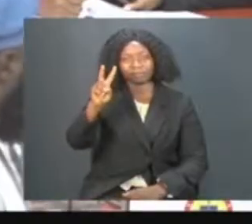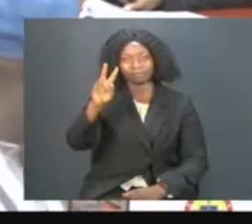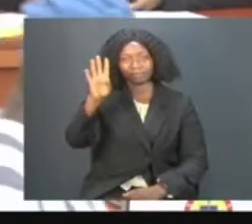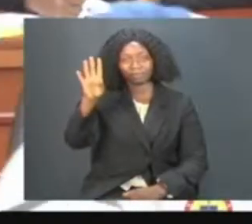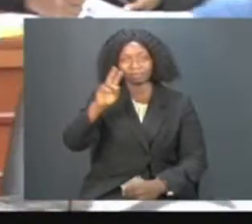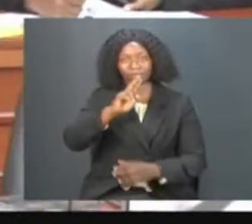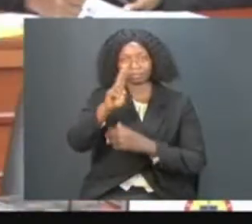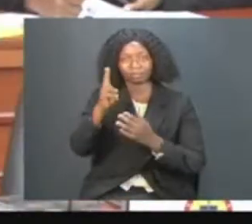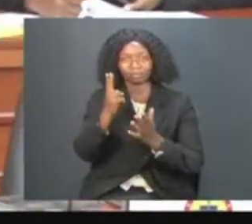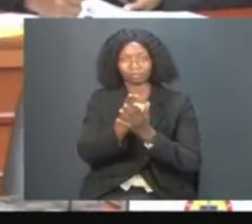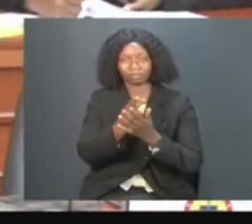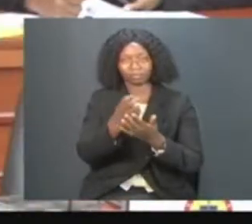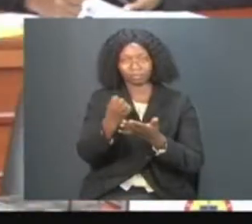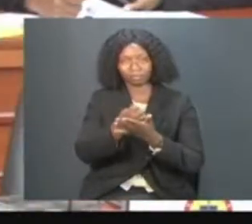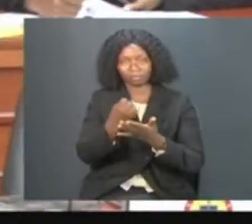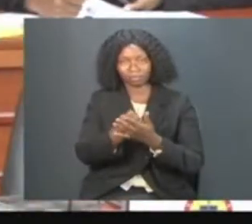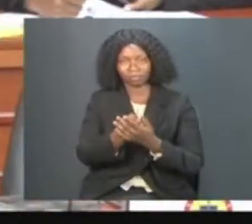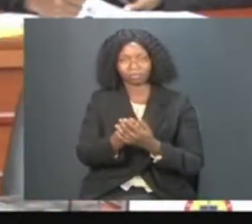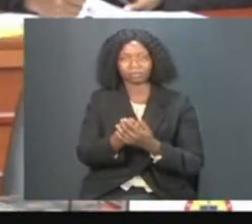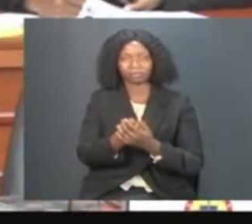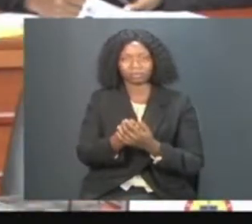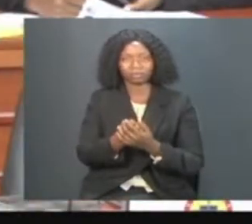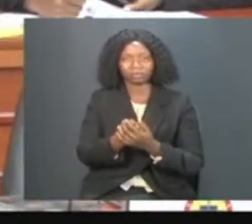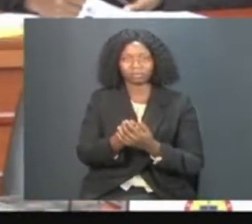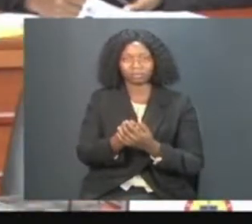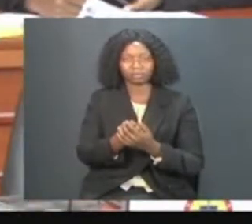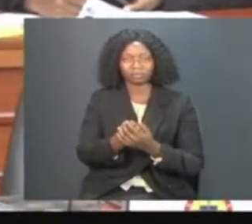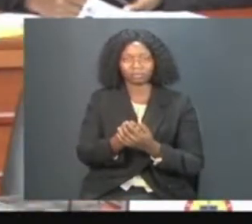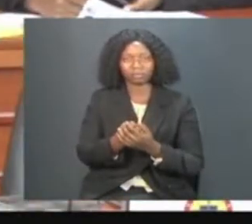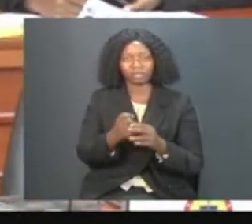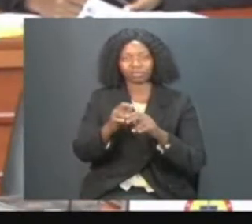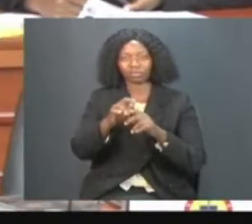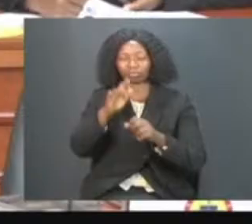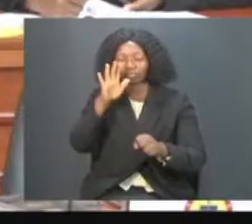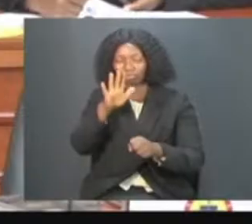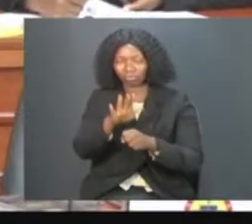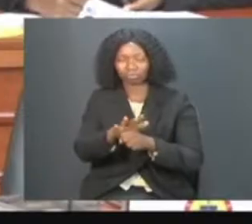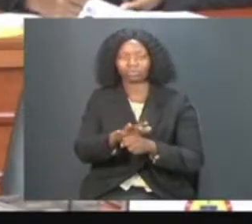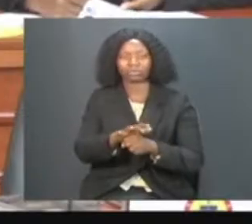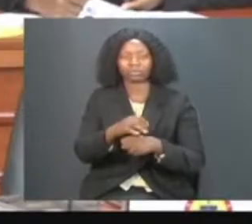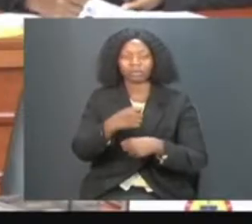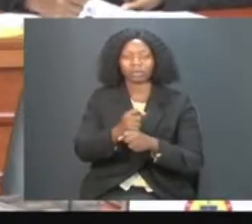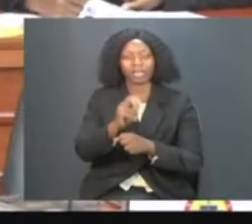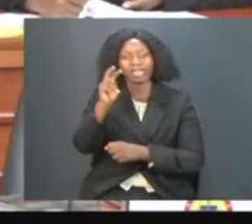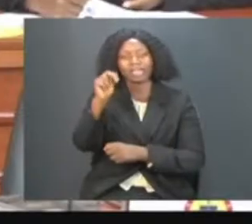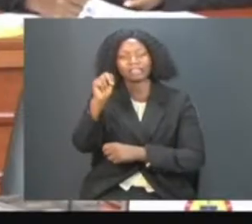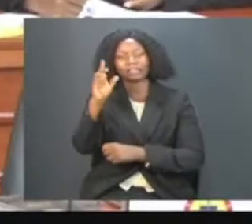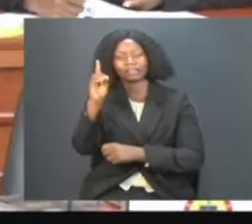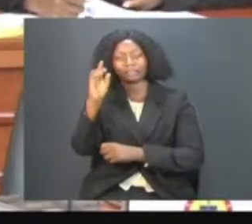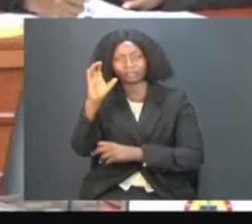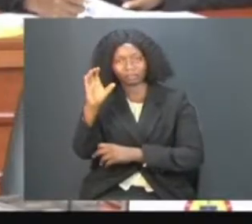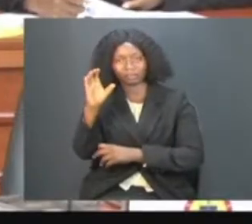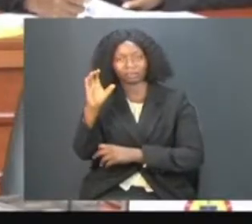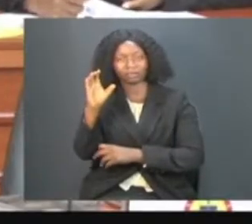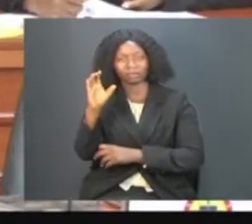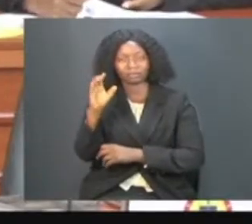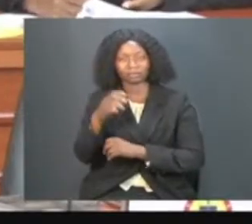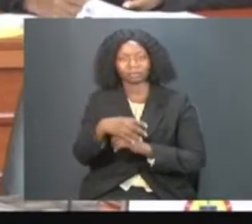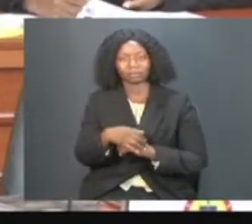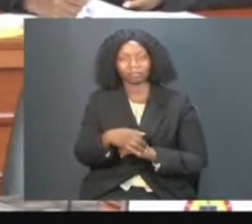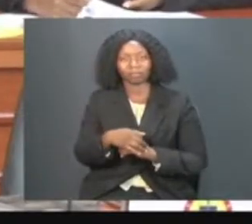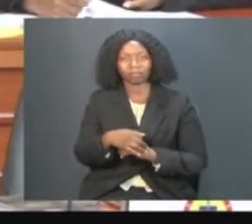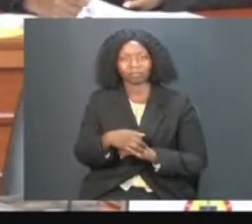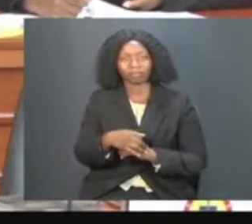economy is a campaign promise made by the NDC during